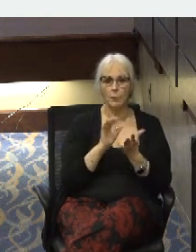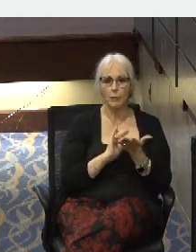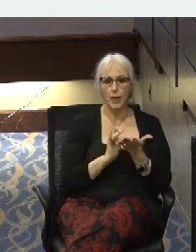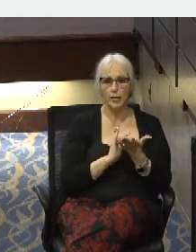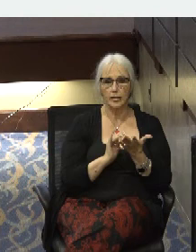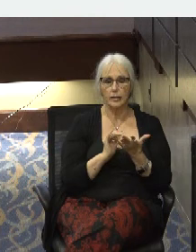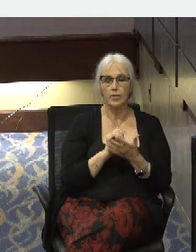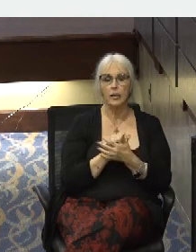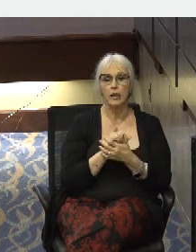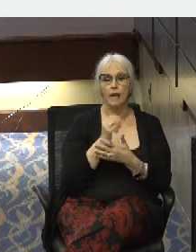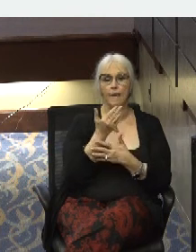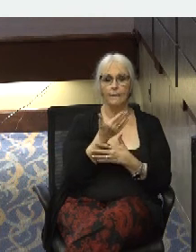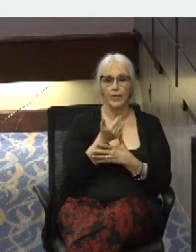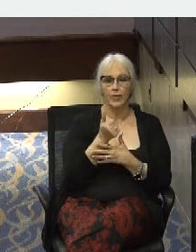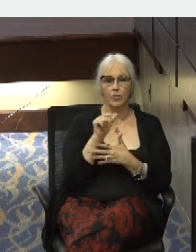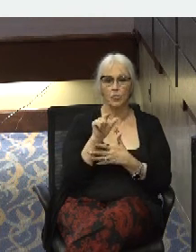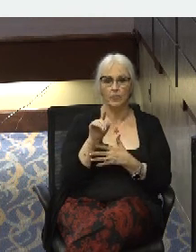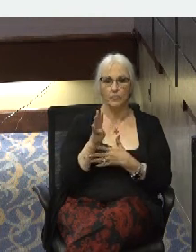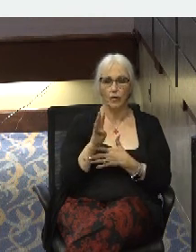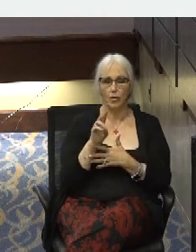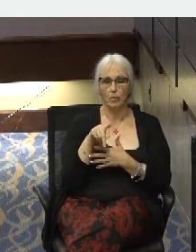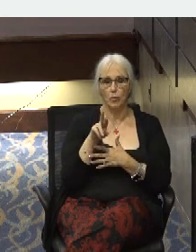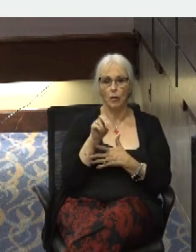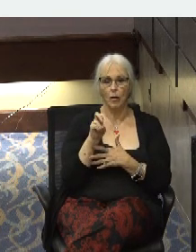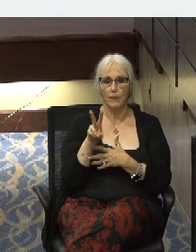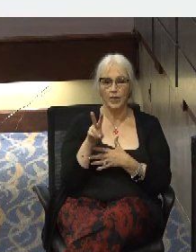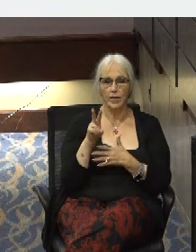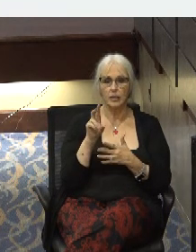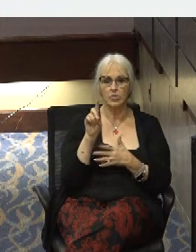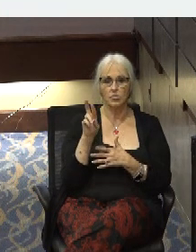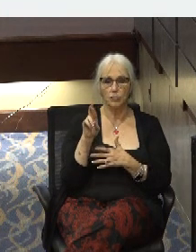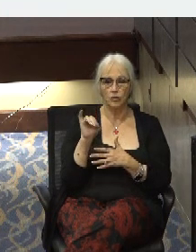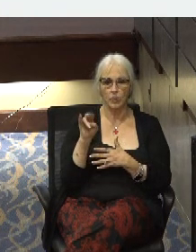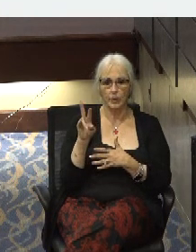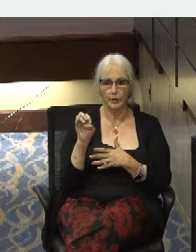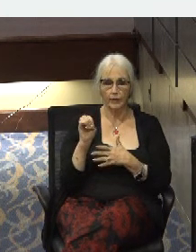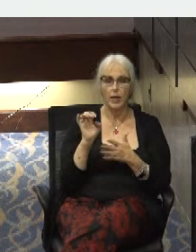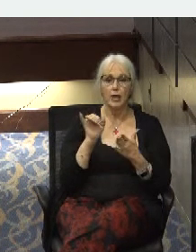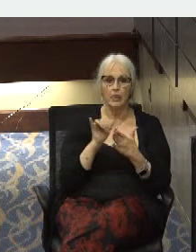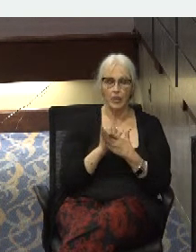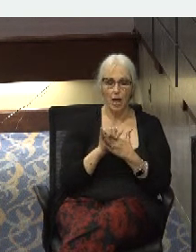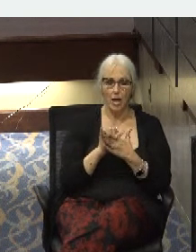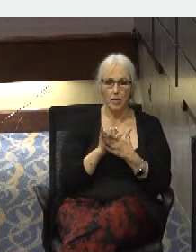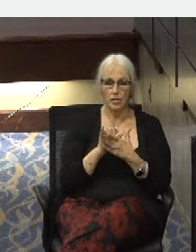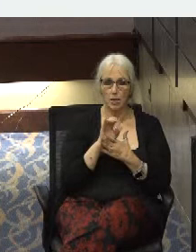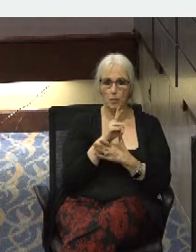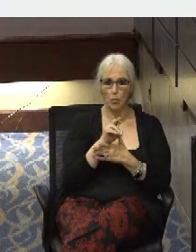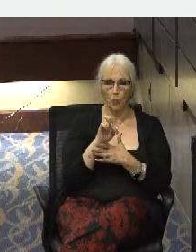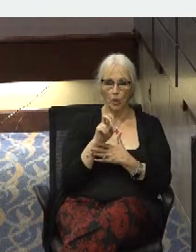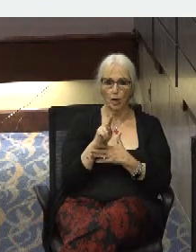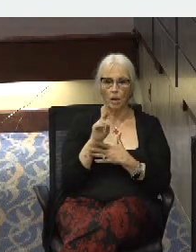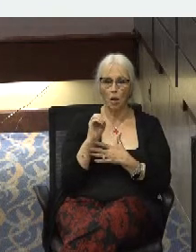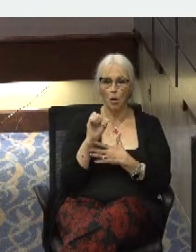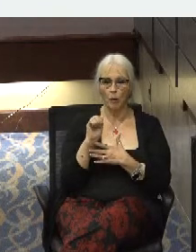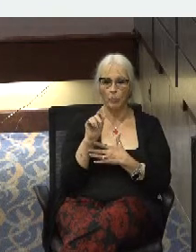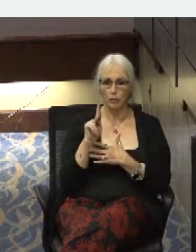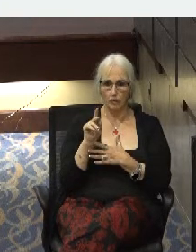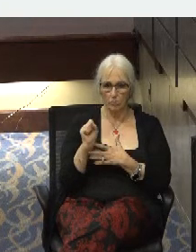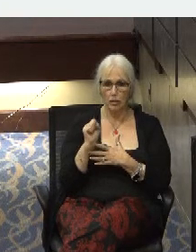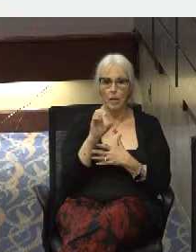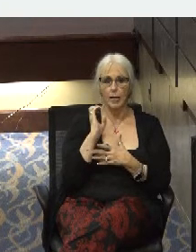easement at 1524 Providence Drive. This is in the Brook Oaks neighborhood and Council District